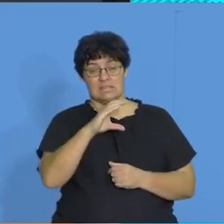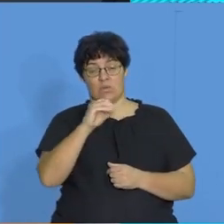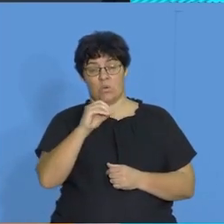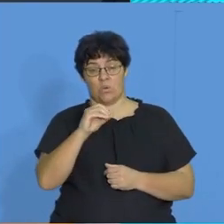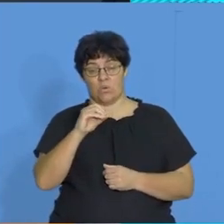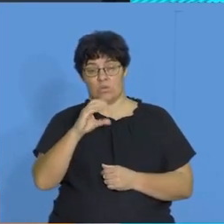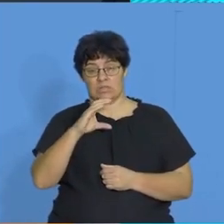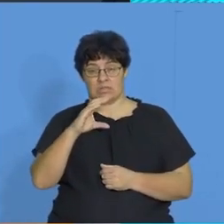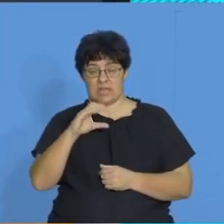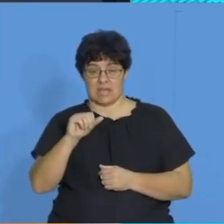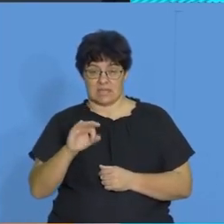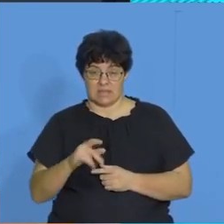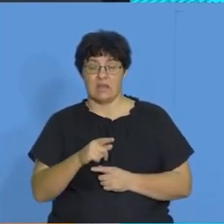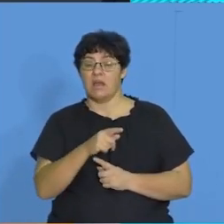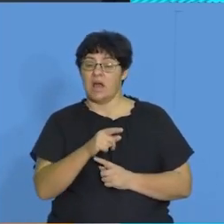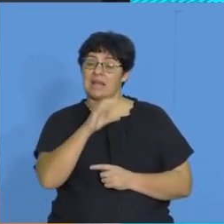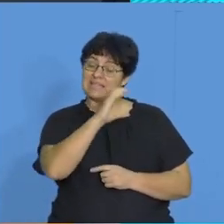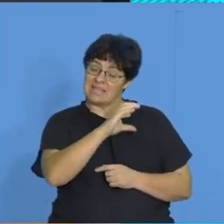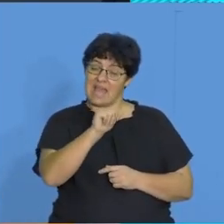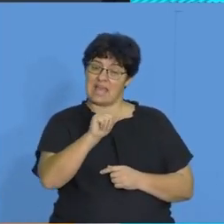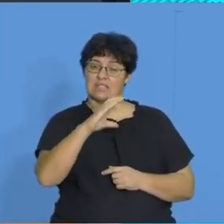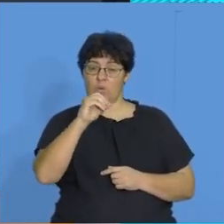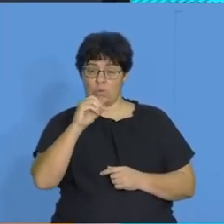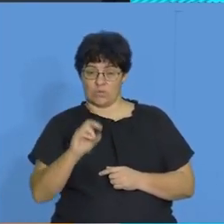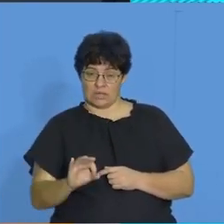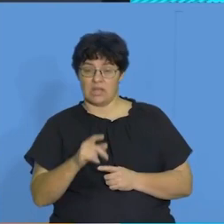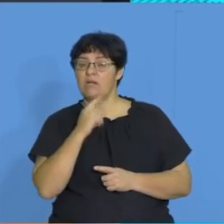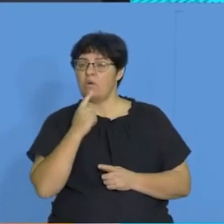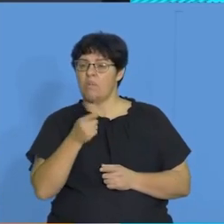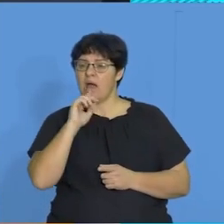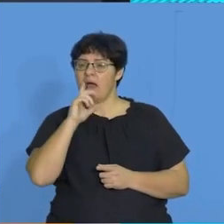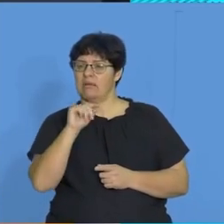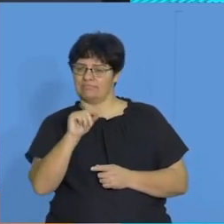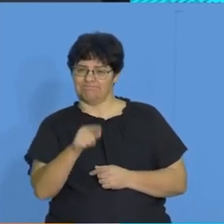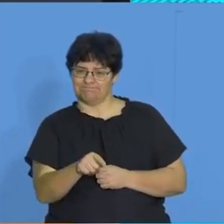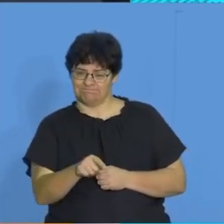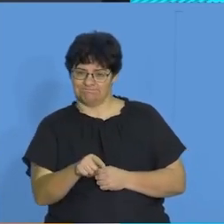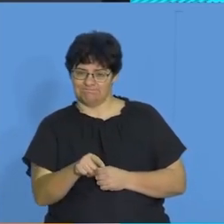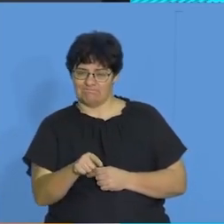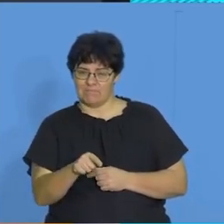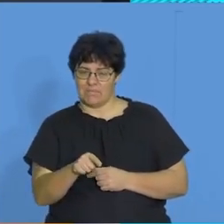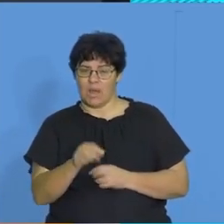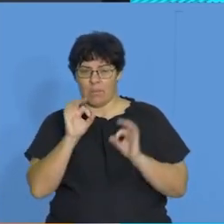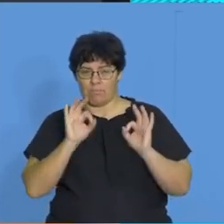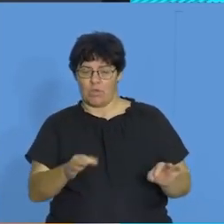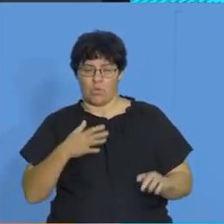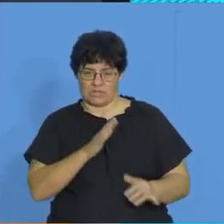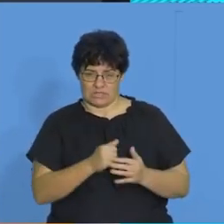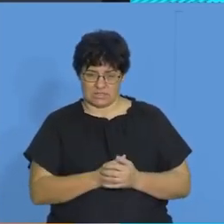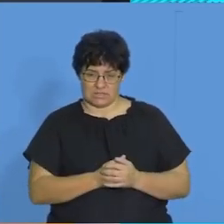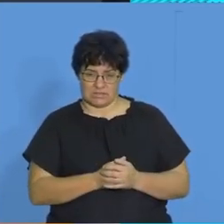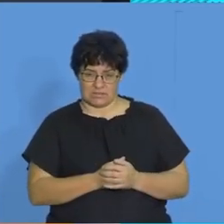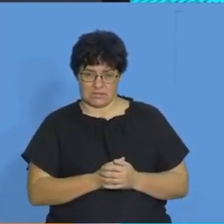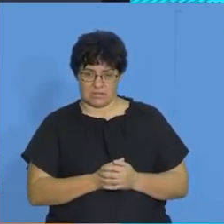only 70% of that sample is actually the pure substance that we are interested in. Now we're asking ourselves, what